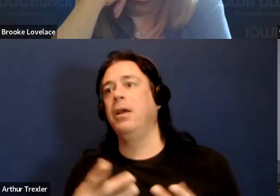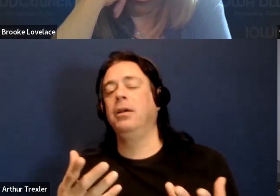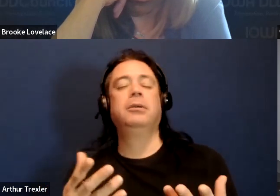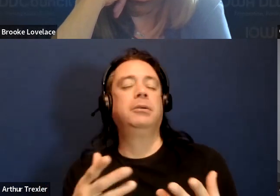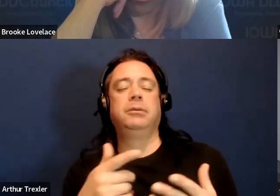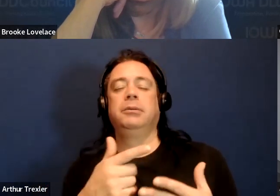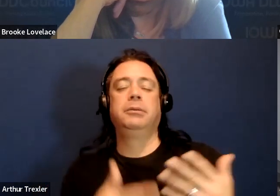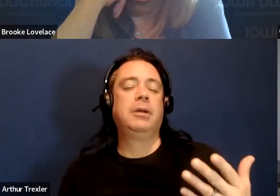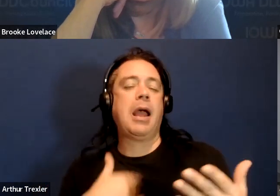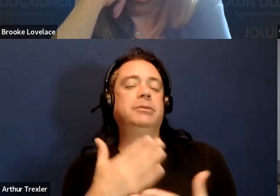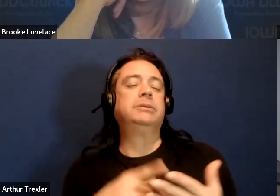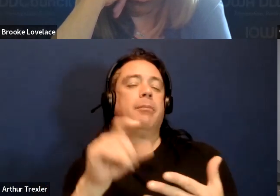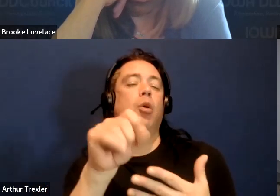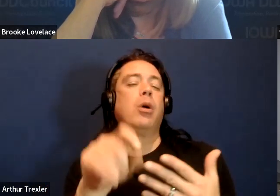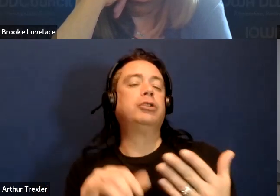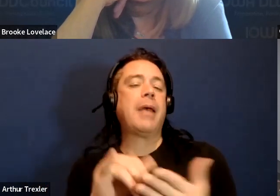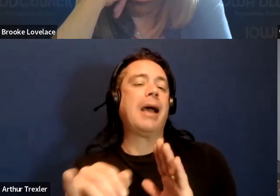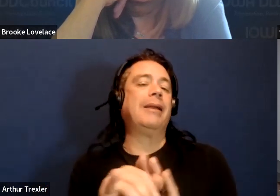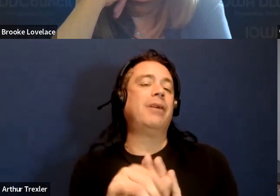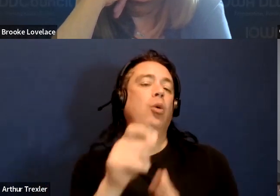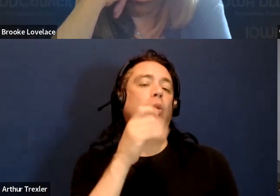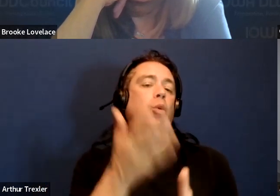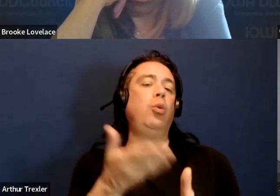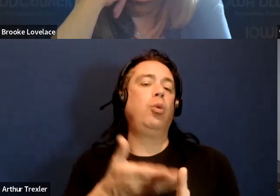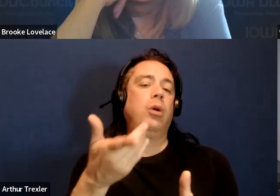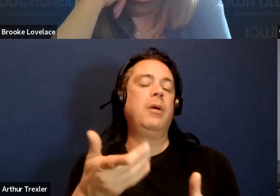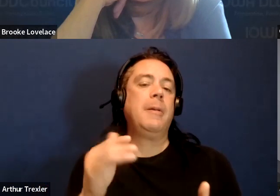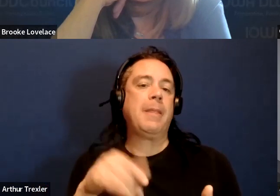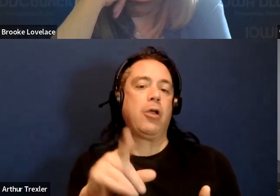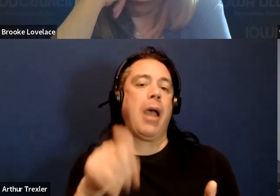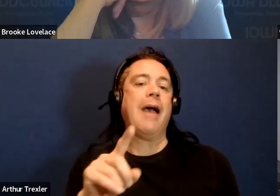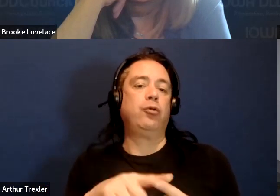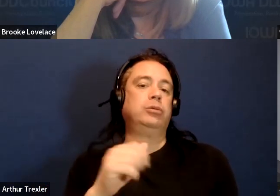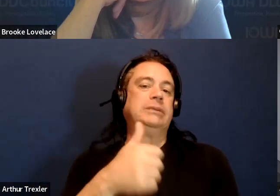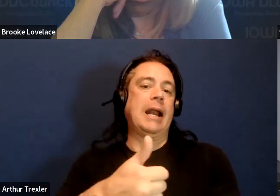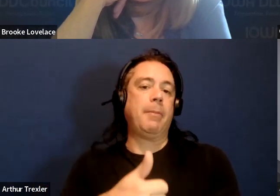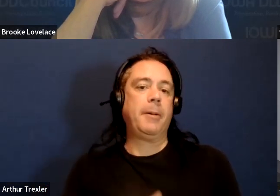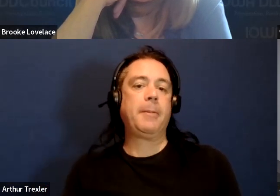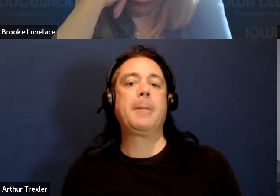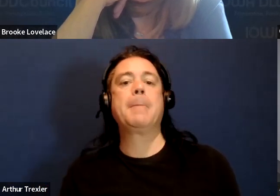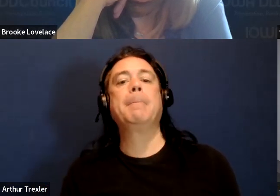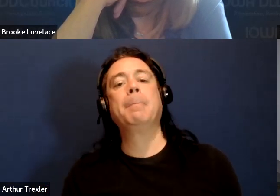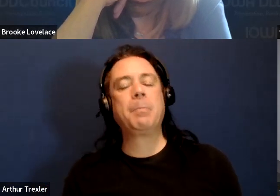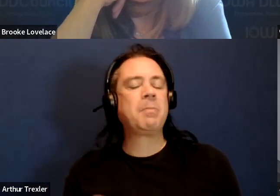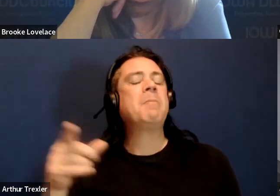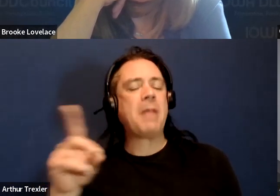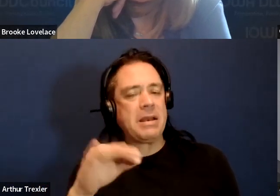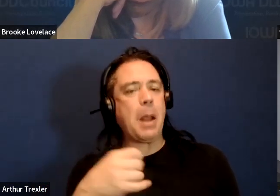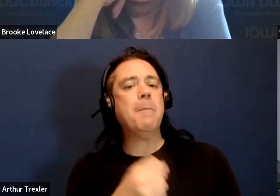they have a couple questions that identify who you are. That's what you would have to set up. They have made it so that you can do